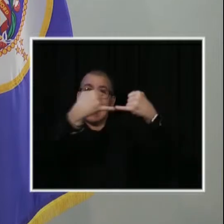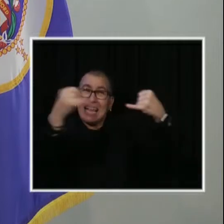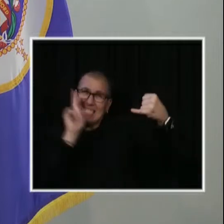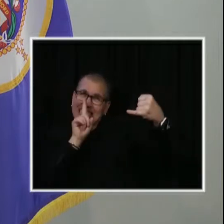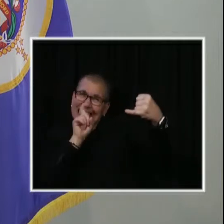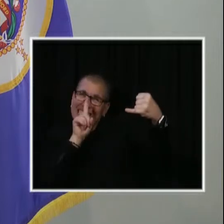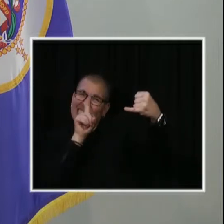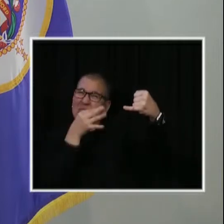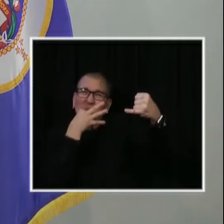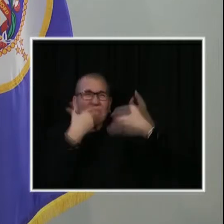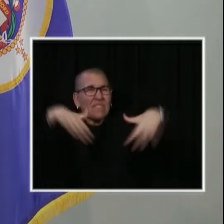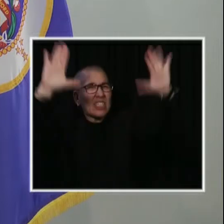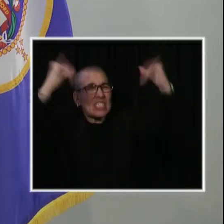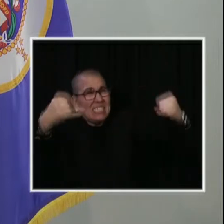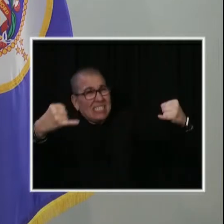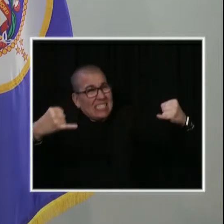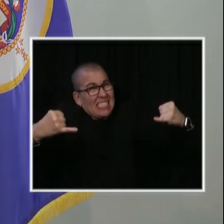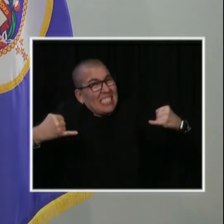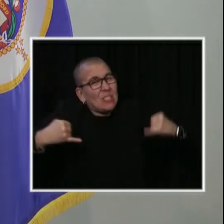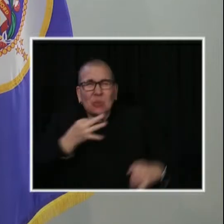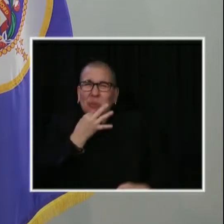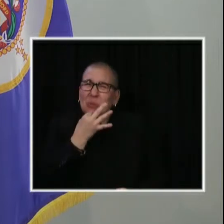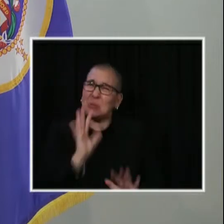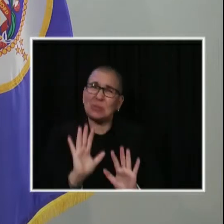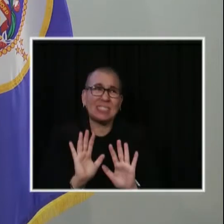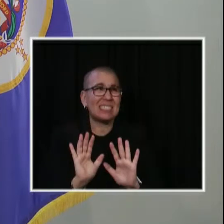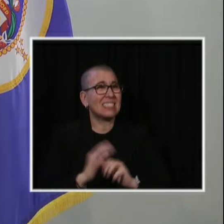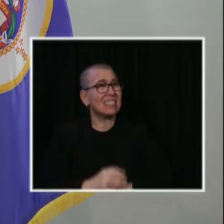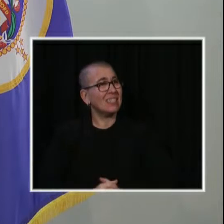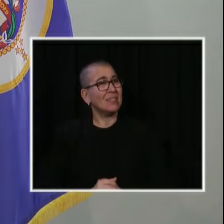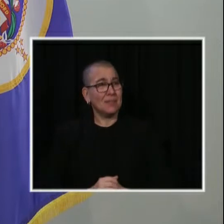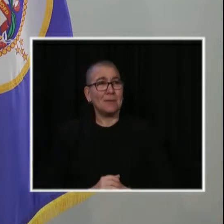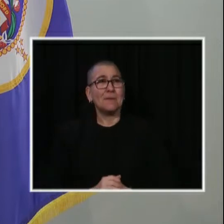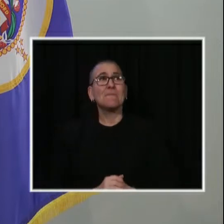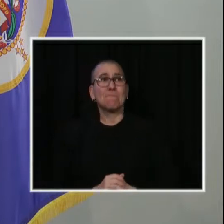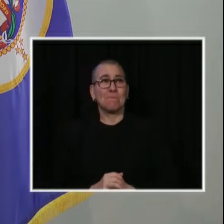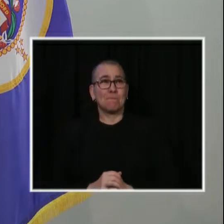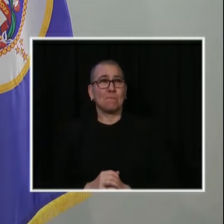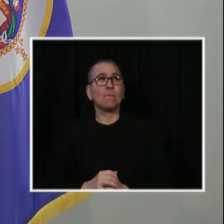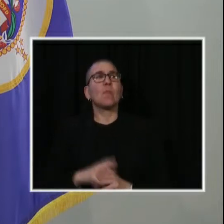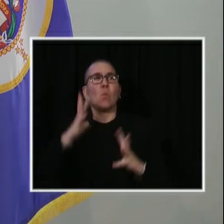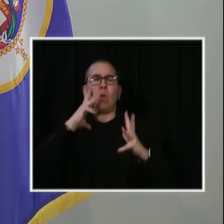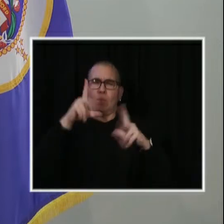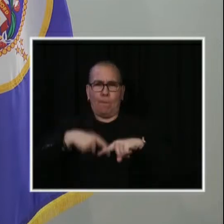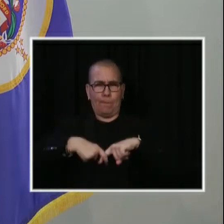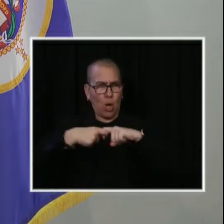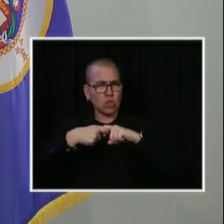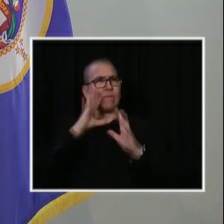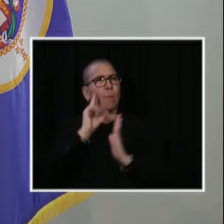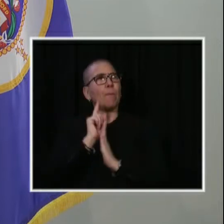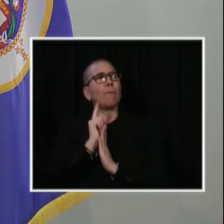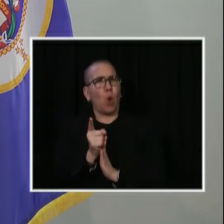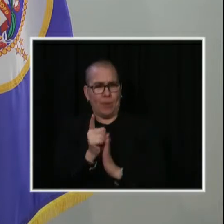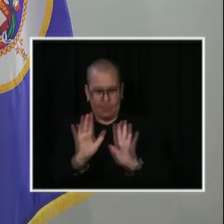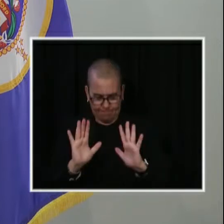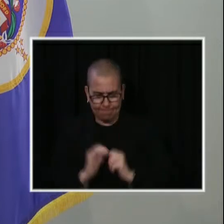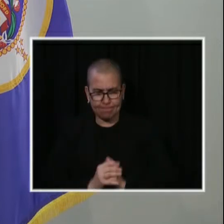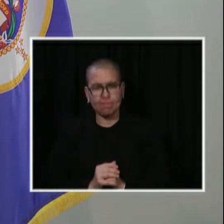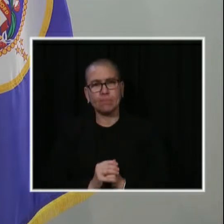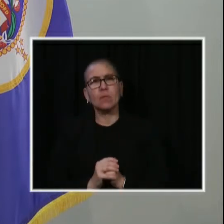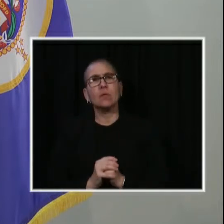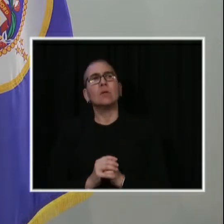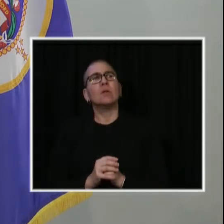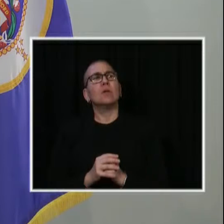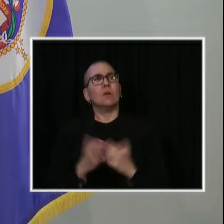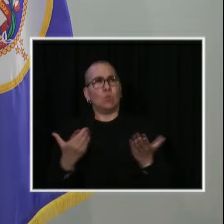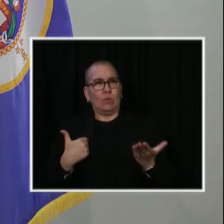still much more work to do. But I also think today, pause for a minute. We're here. We're here, we're here, we're